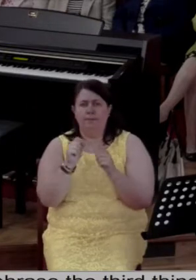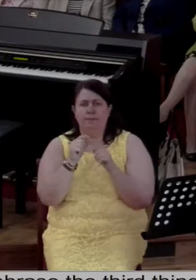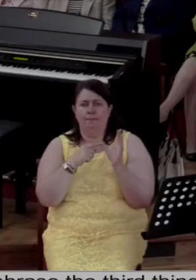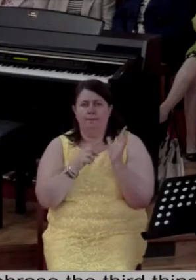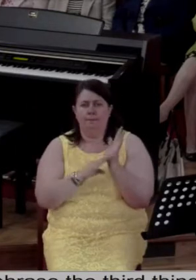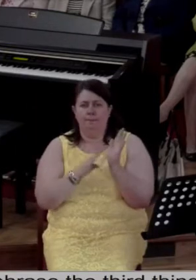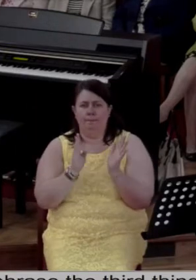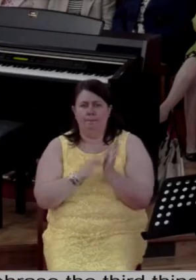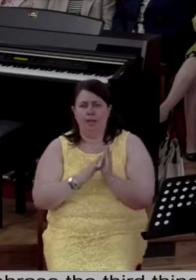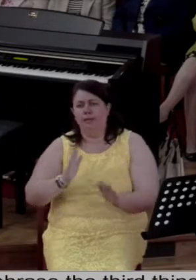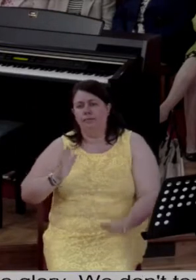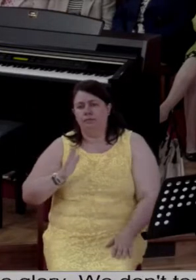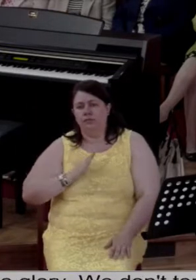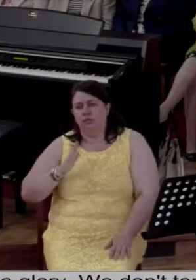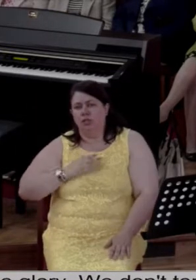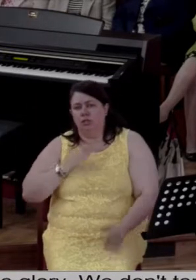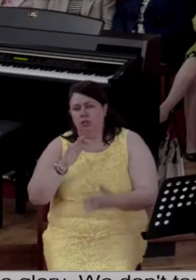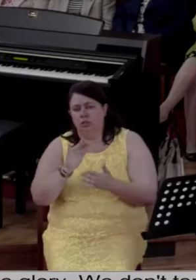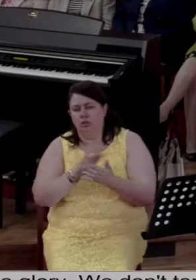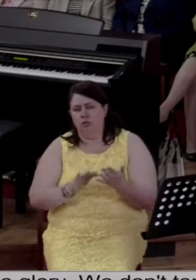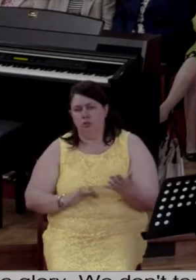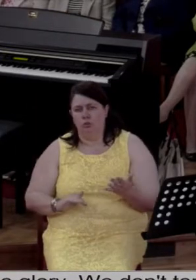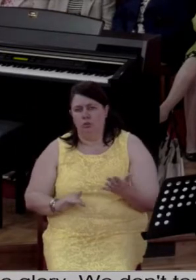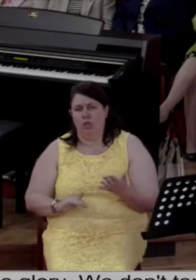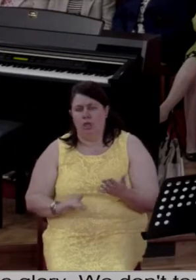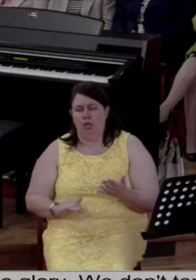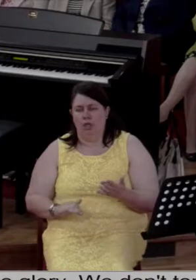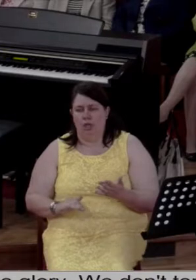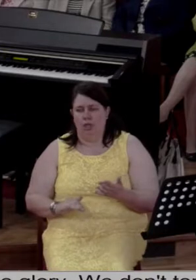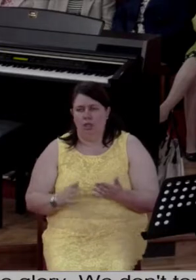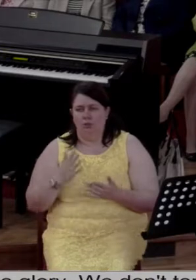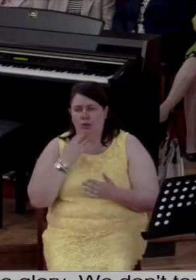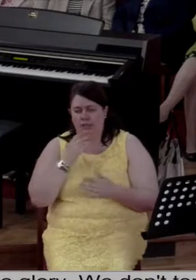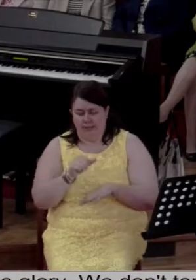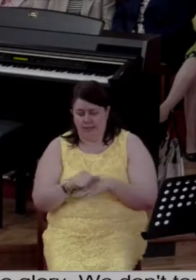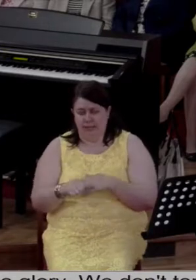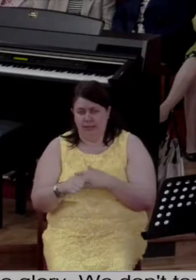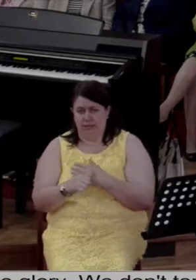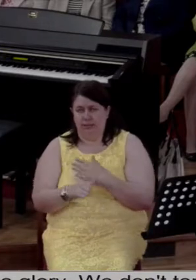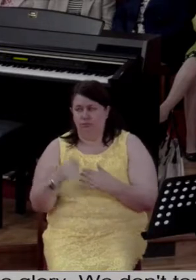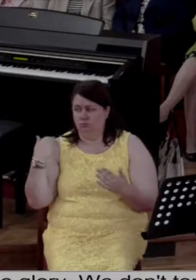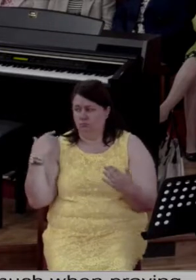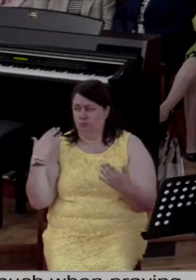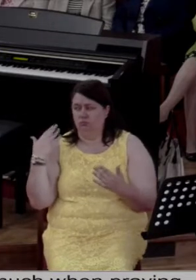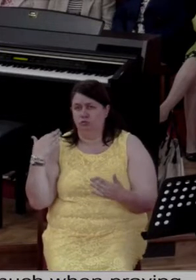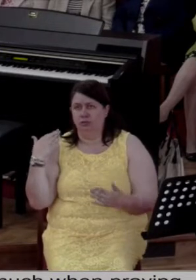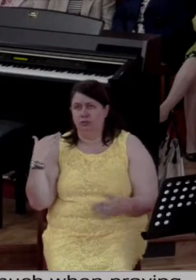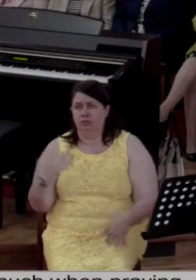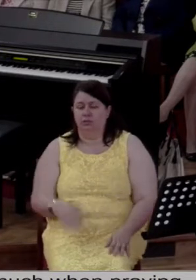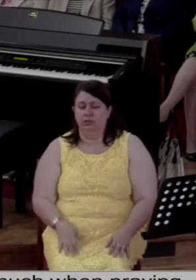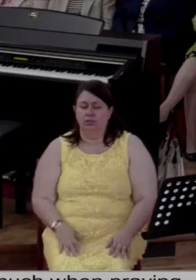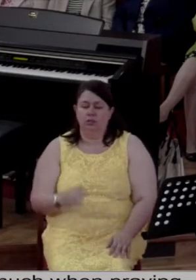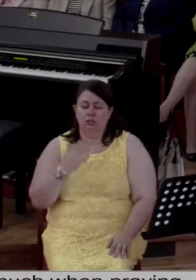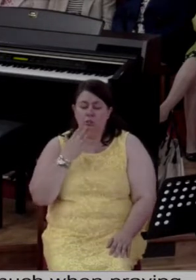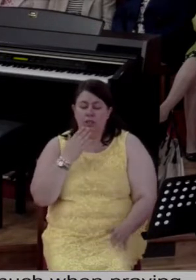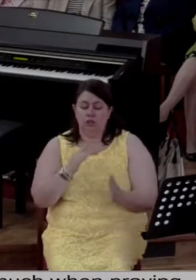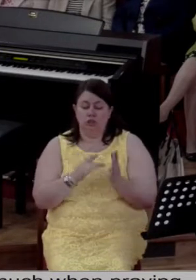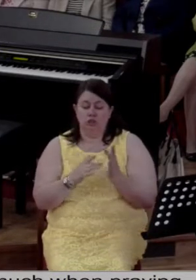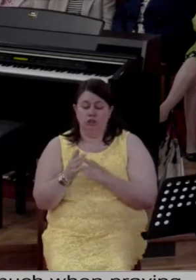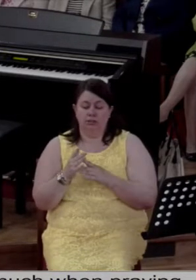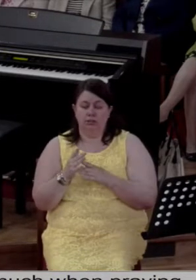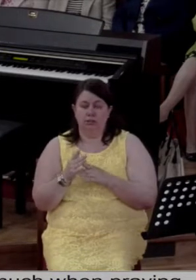not that long since we were thinking about it together, coming up to Easter. And when Jesus came into Jerusalem on